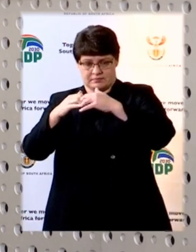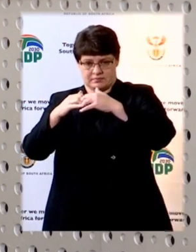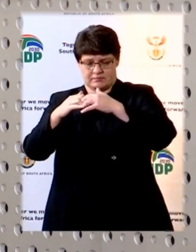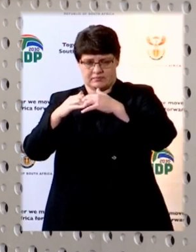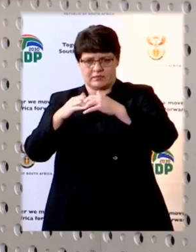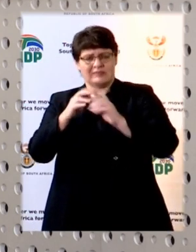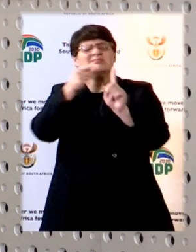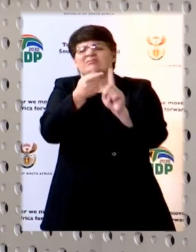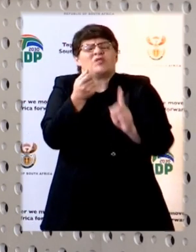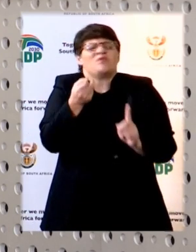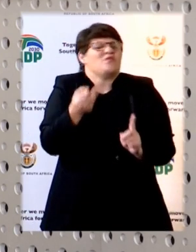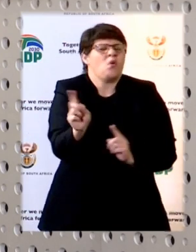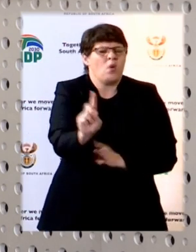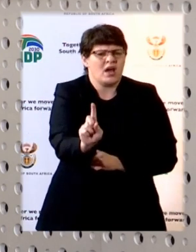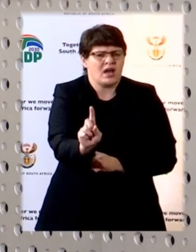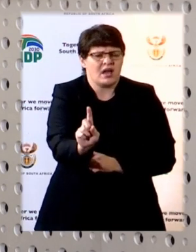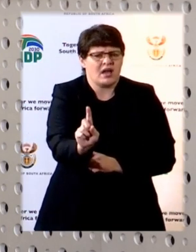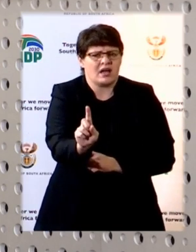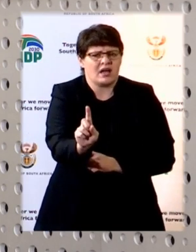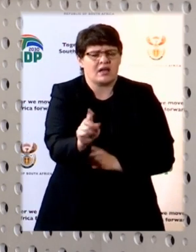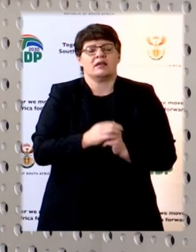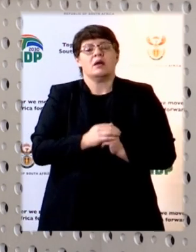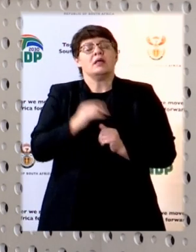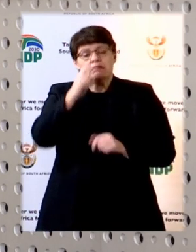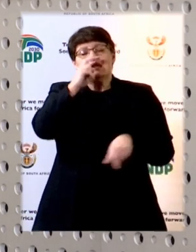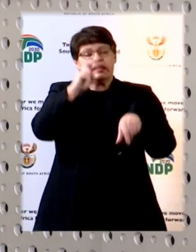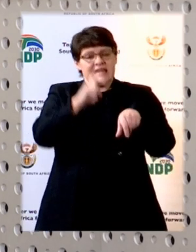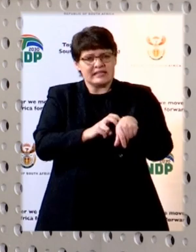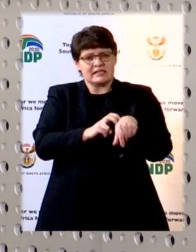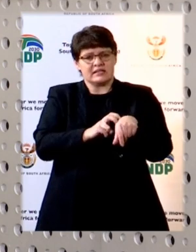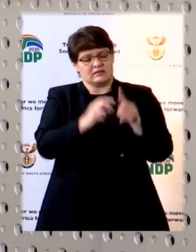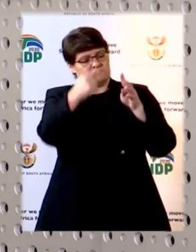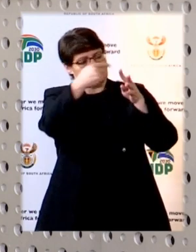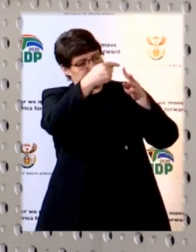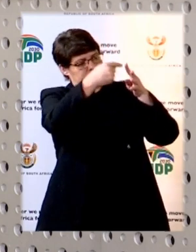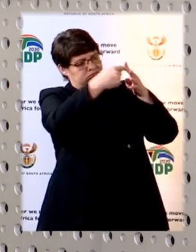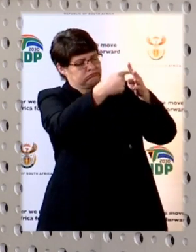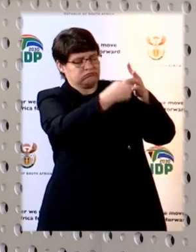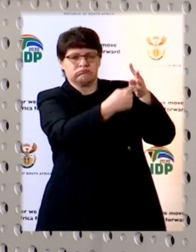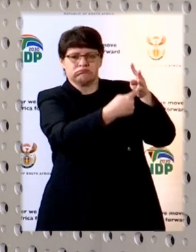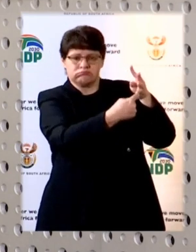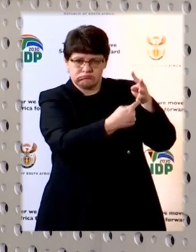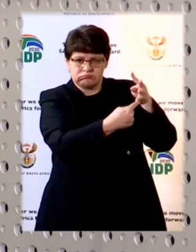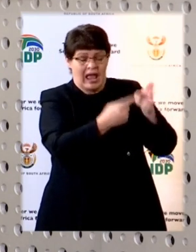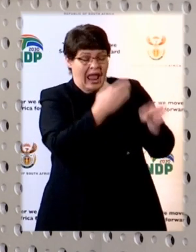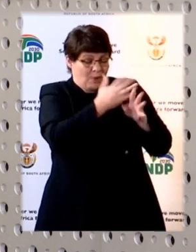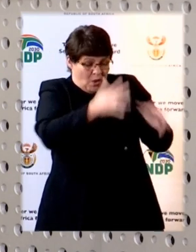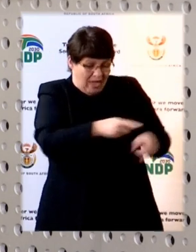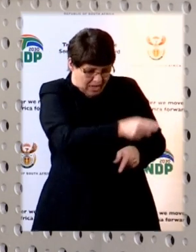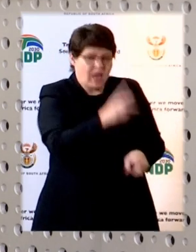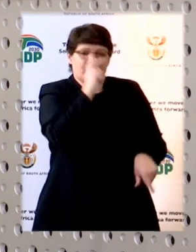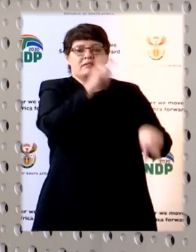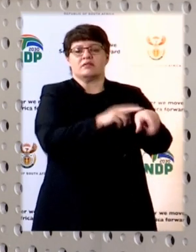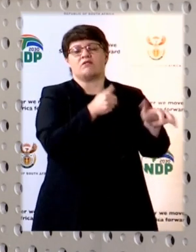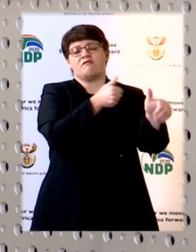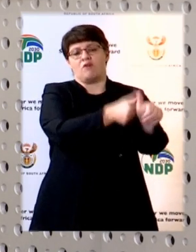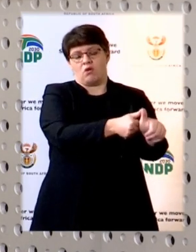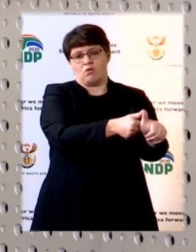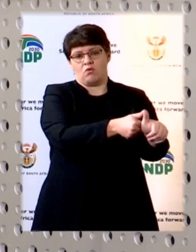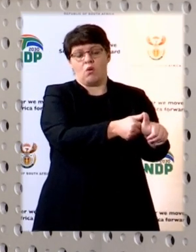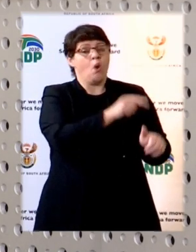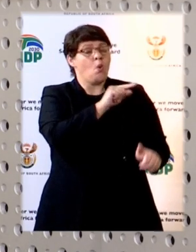purpose of which is to stipulate measures that must be taken by employers in